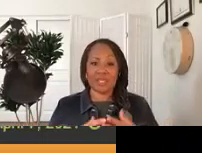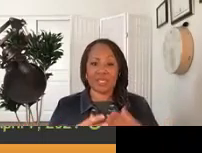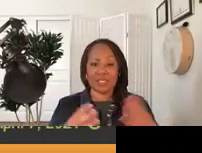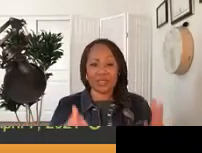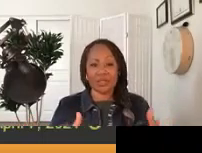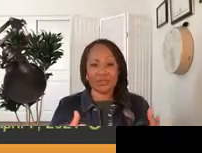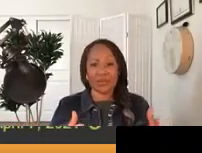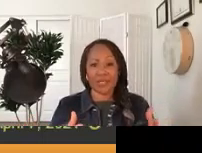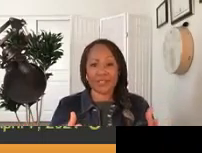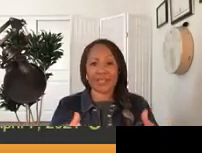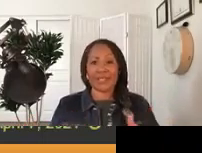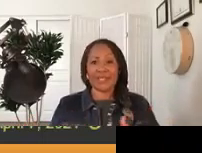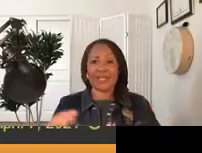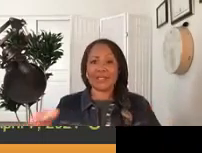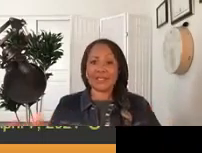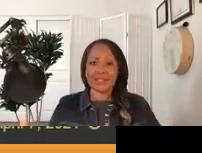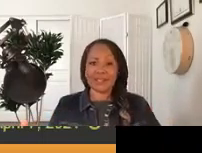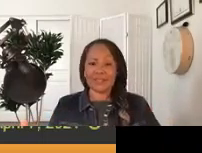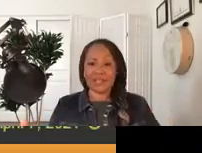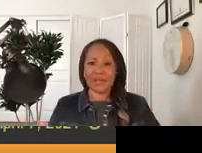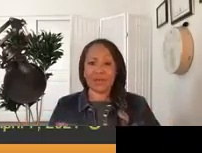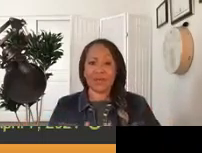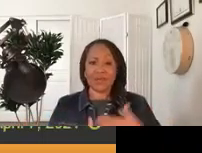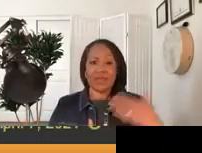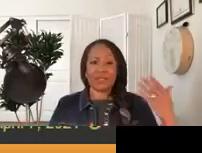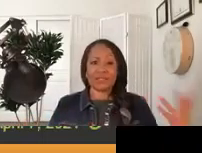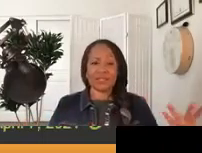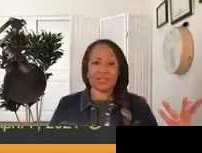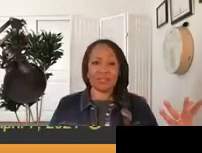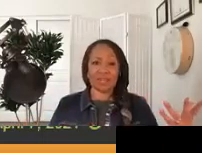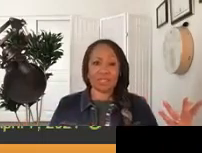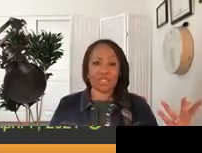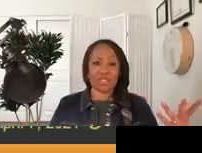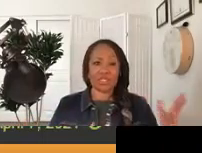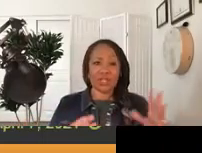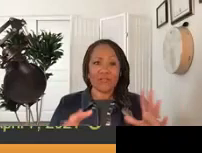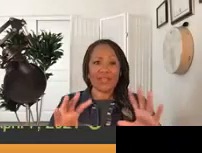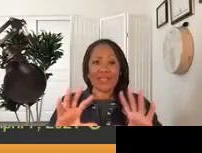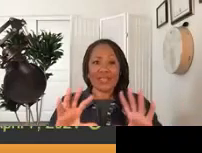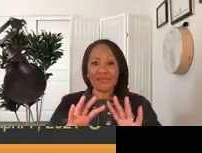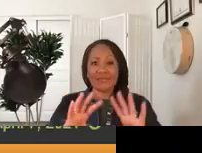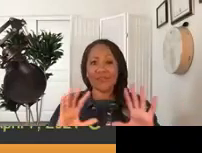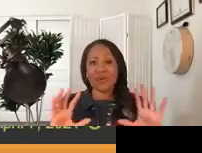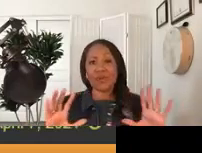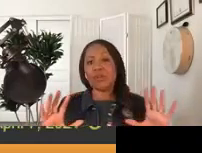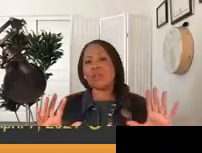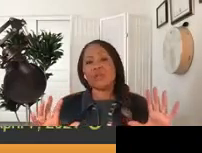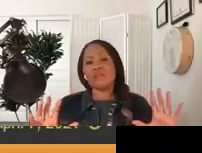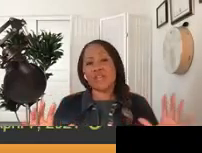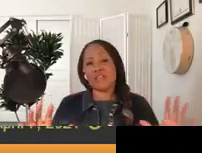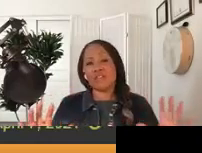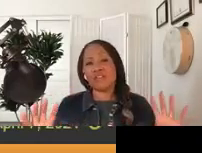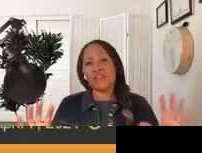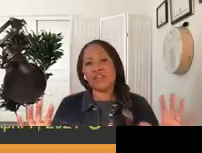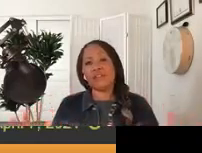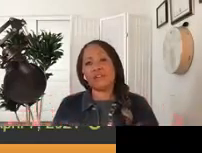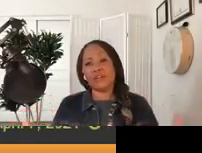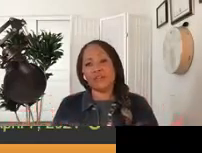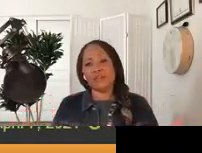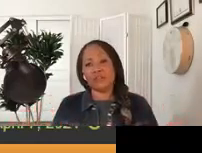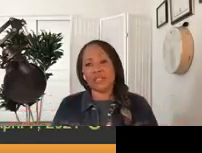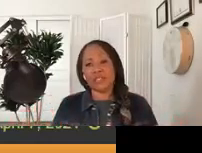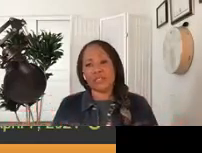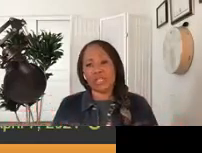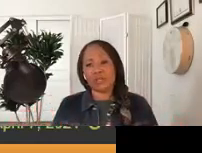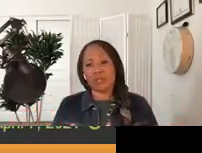but they can hear your voice, they can see some video, they can see some pictures, they can get the full flavor of